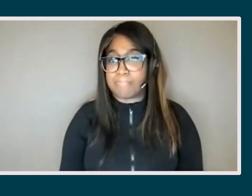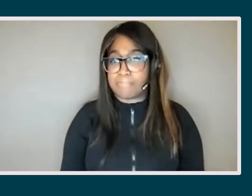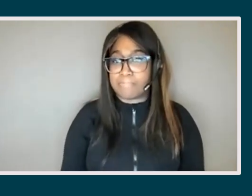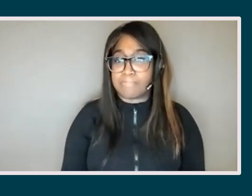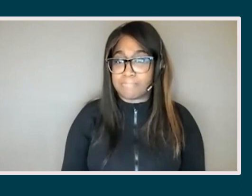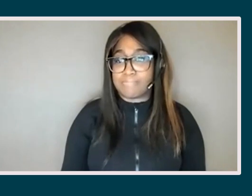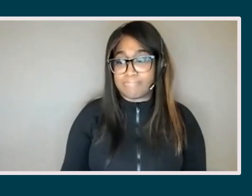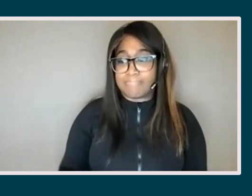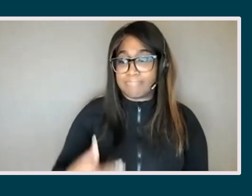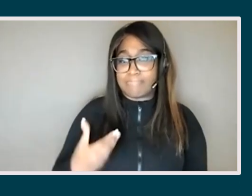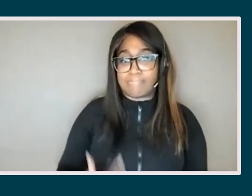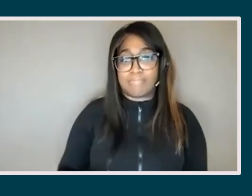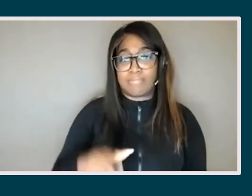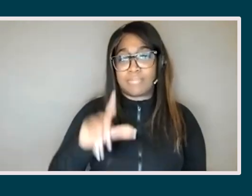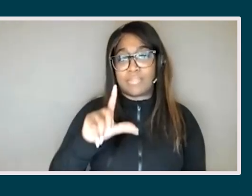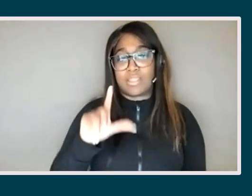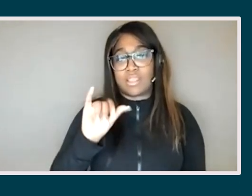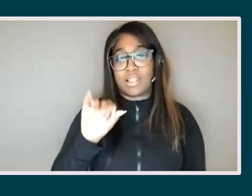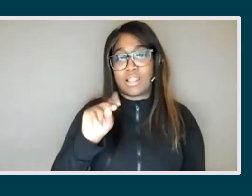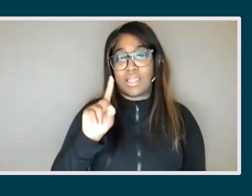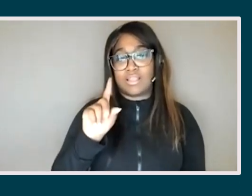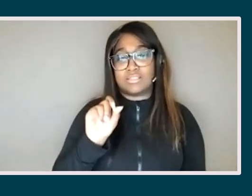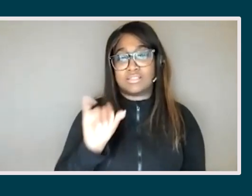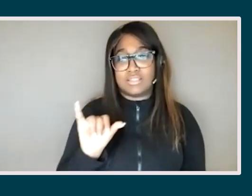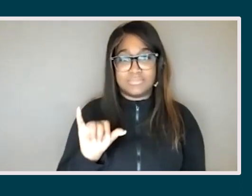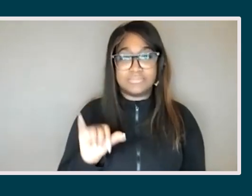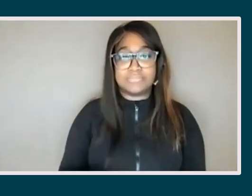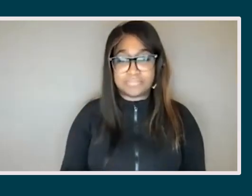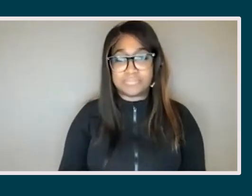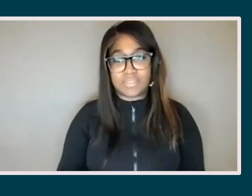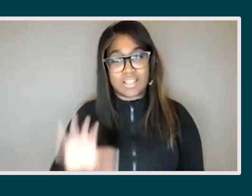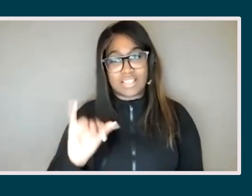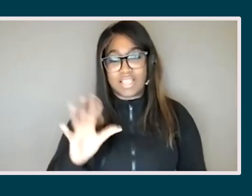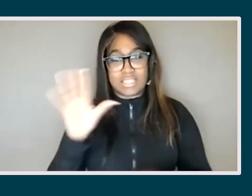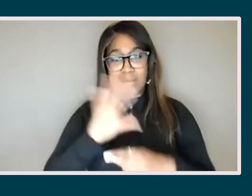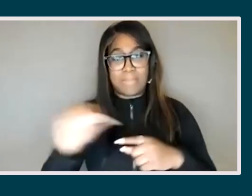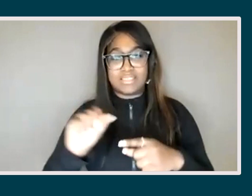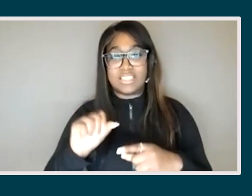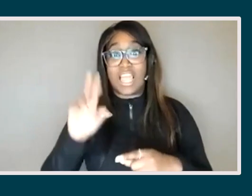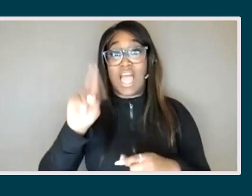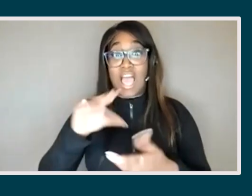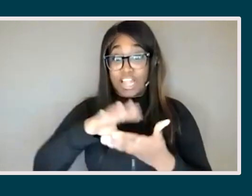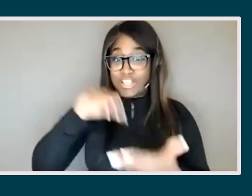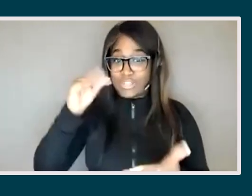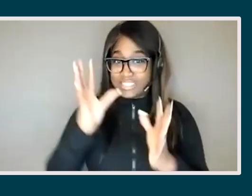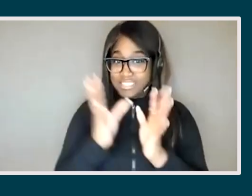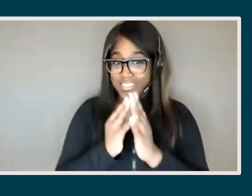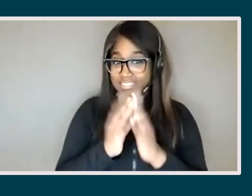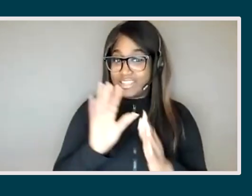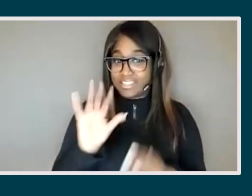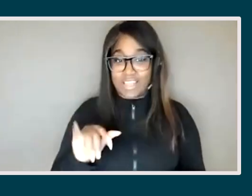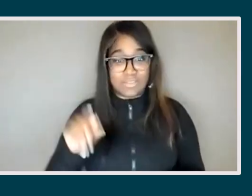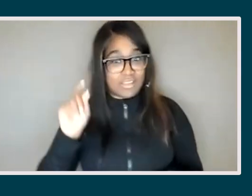This is Lindsey. That would be an amazing unlearning session. We have to do Unlearning the classism. millionaire.